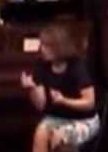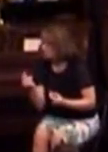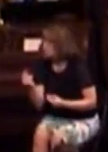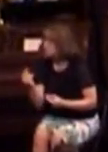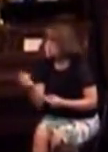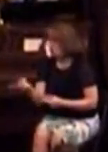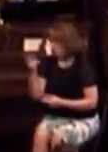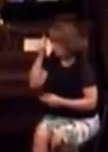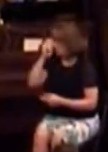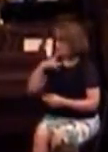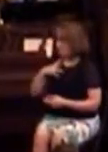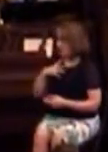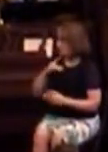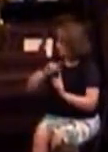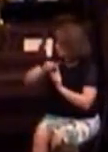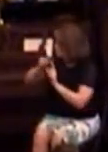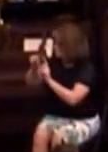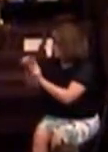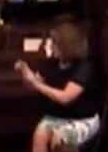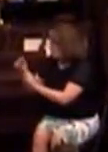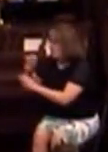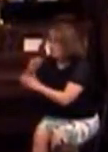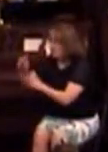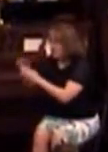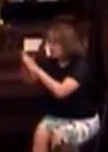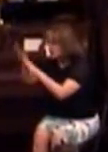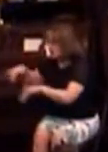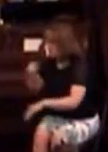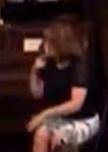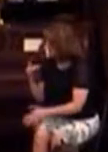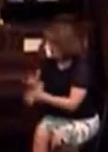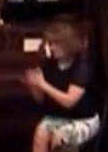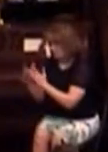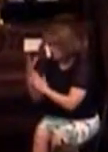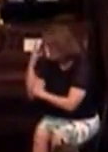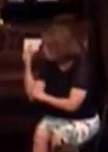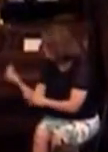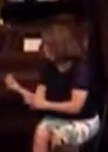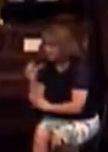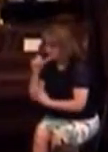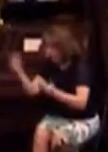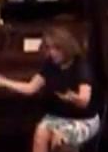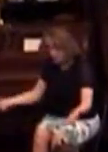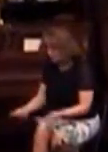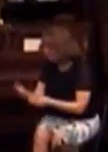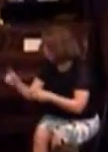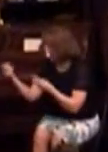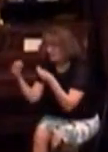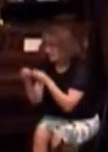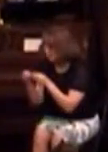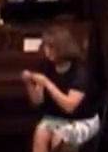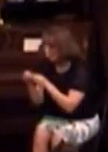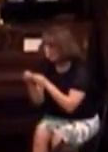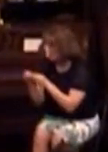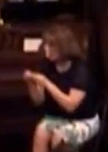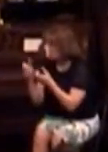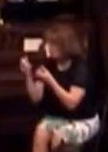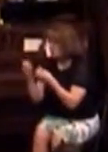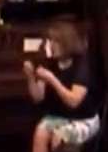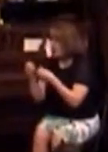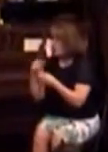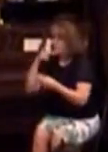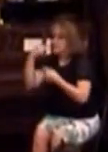gone. And they're like, he's not here. And word is out in the entire